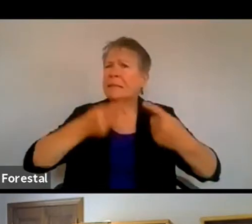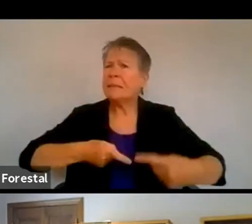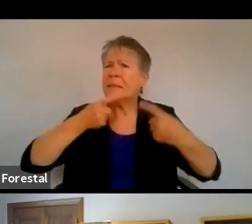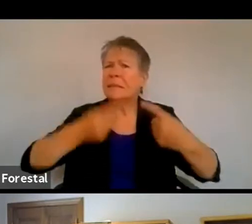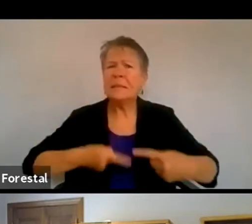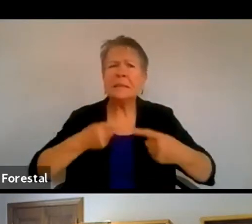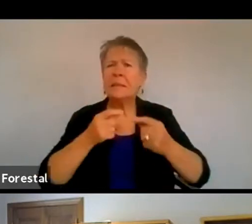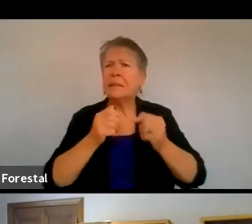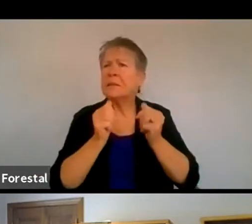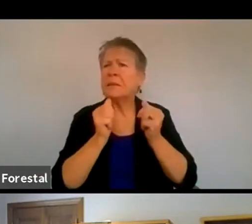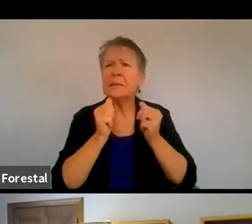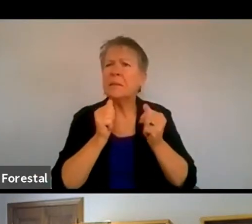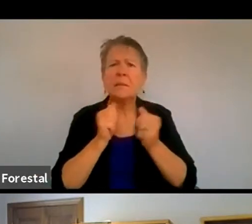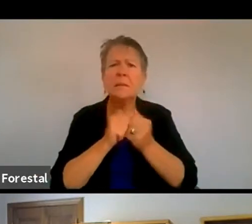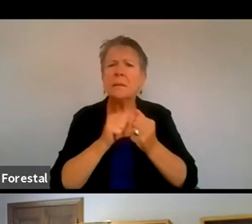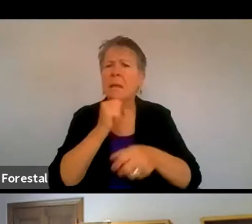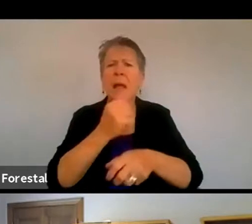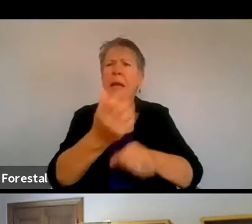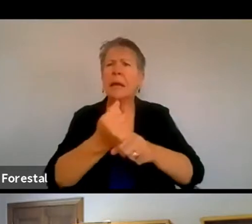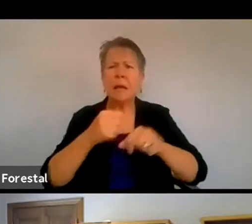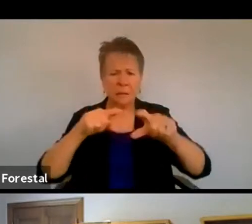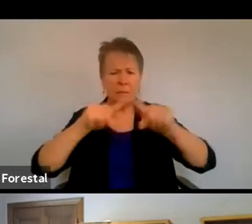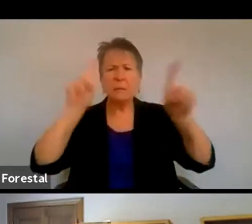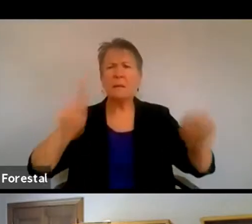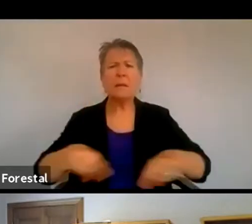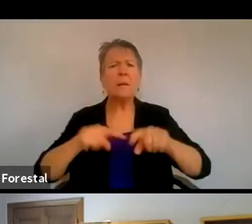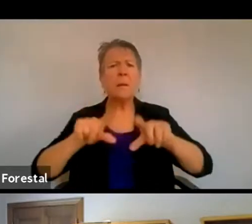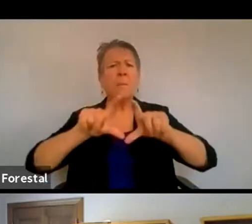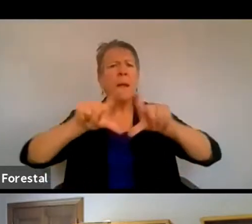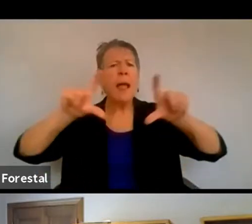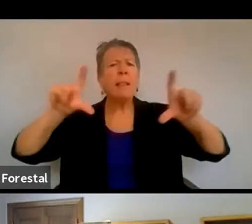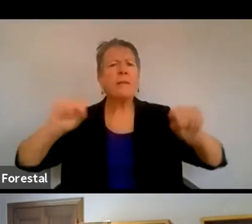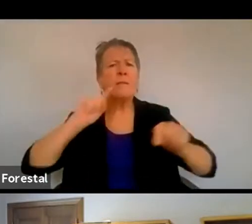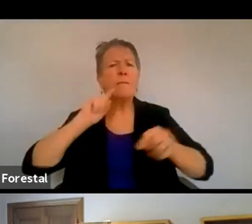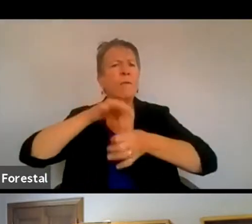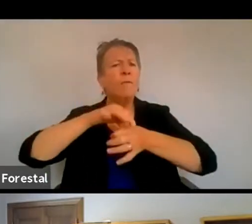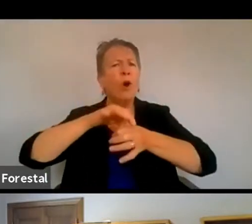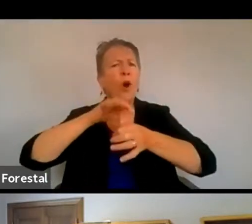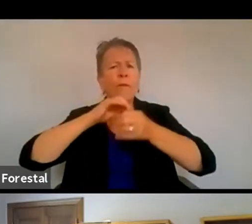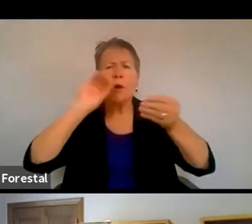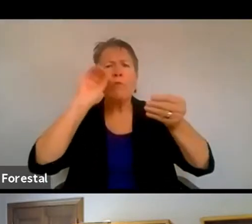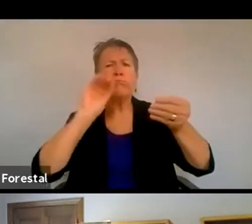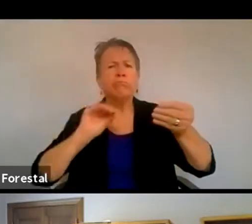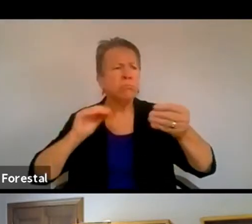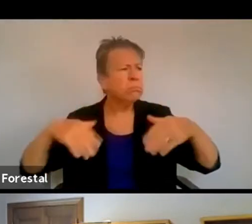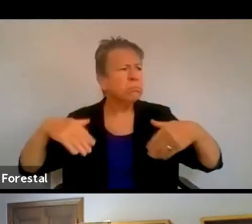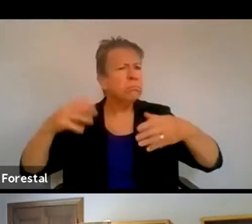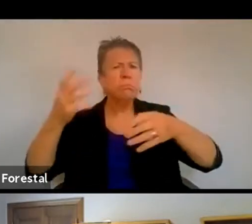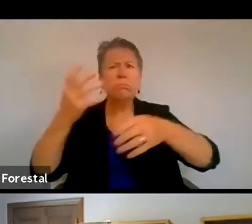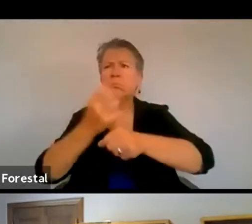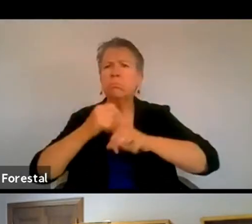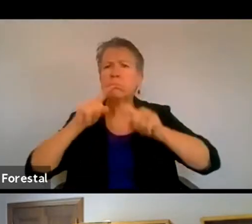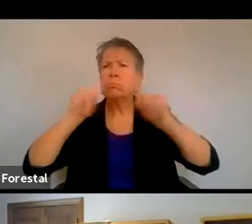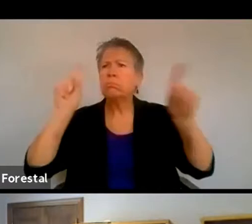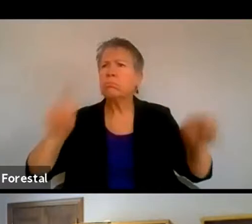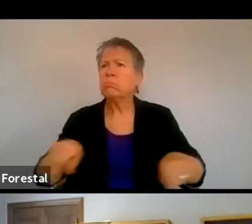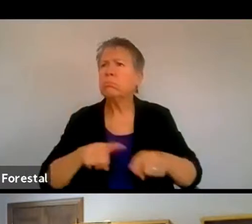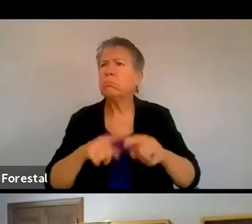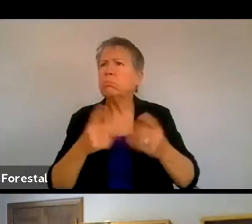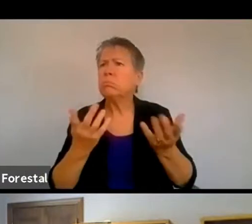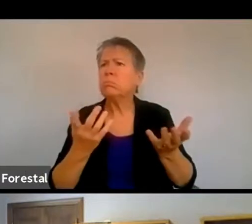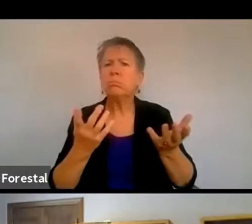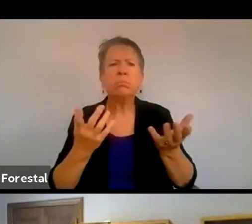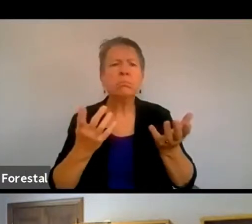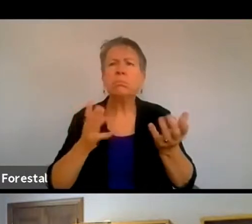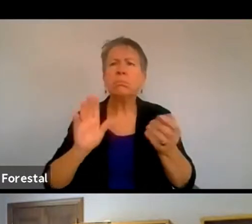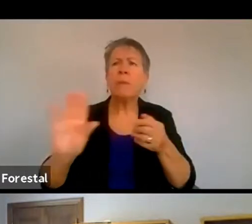vote by mail ballot, they're not showing up in the voter registration system, or they are showing up, but county officials can't find